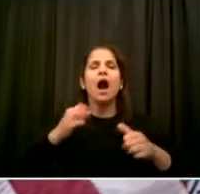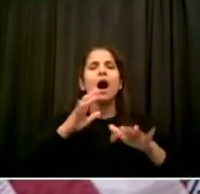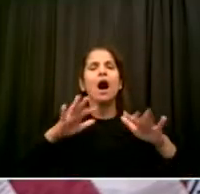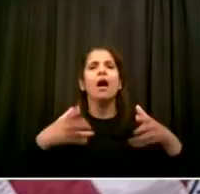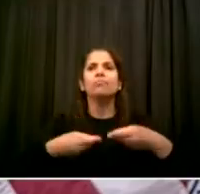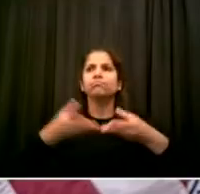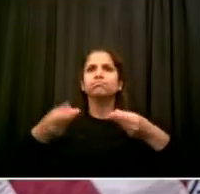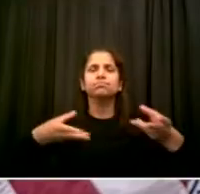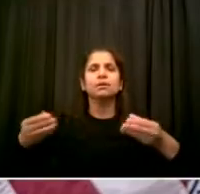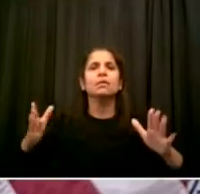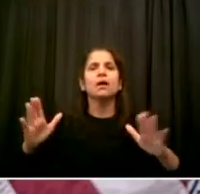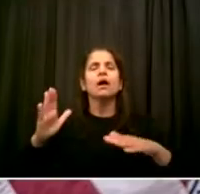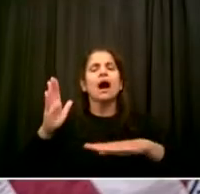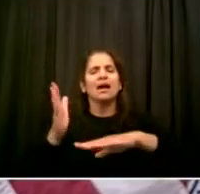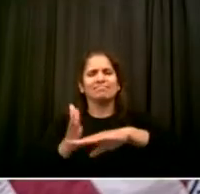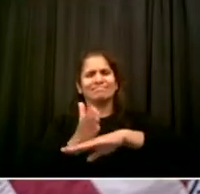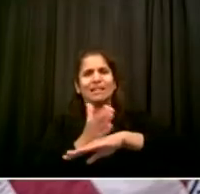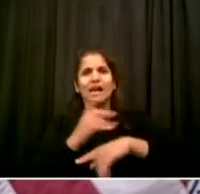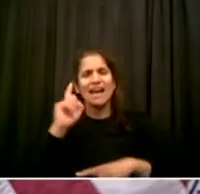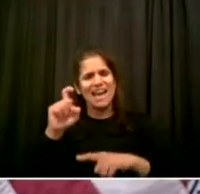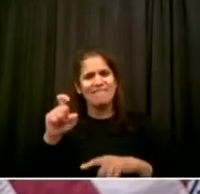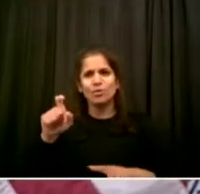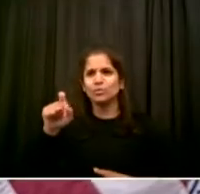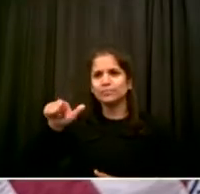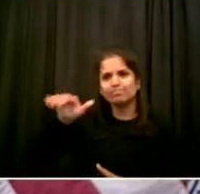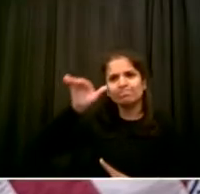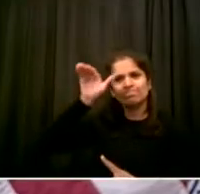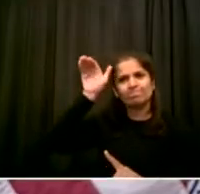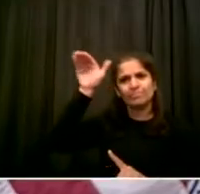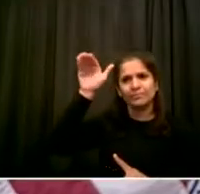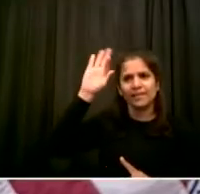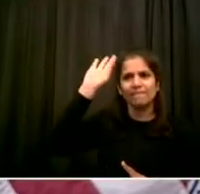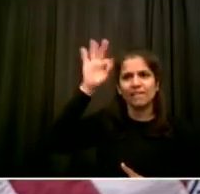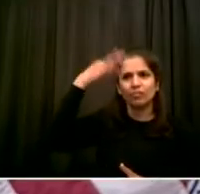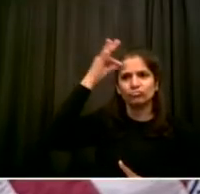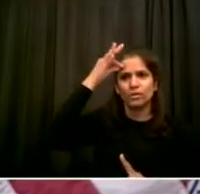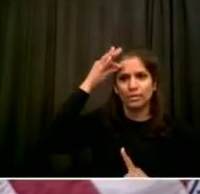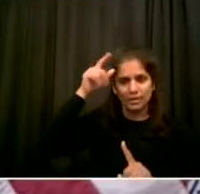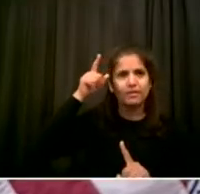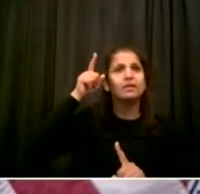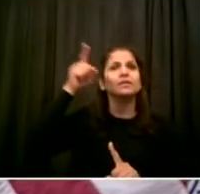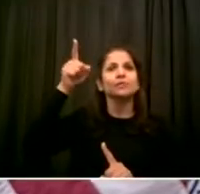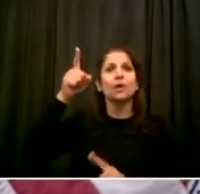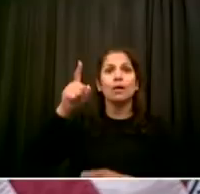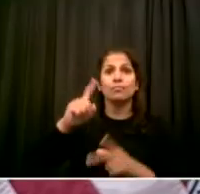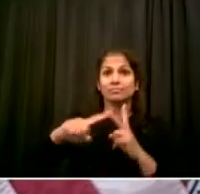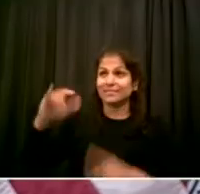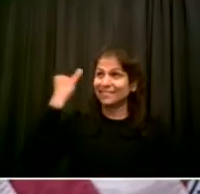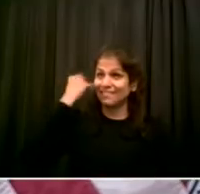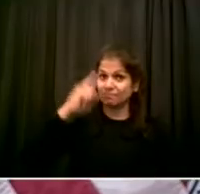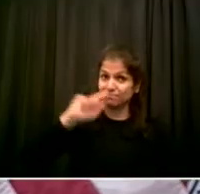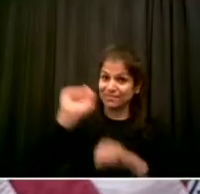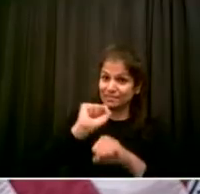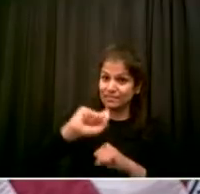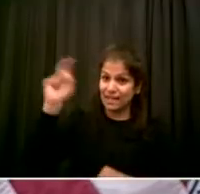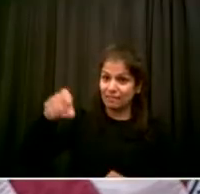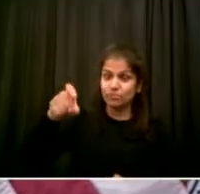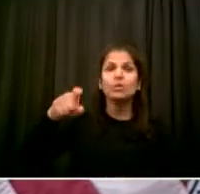the meantime, let's get that borrowing authority from Albany to make sure we have that fallback and to make sure we can protect our